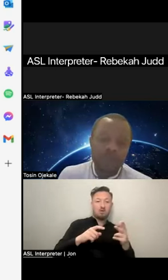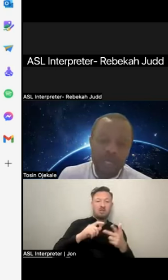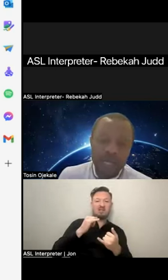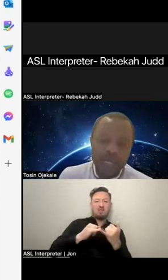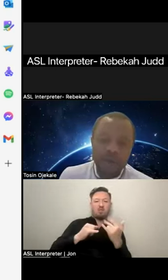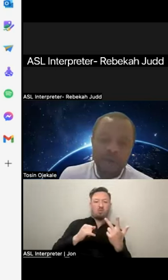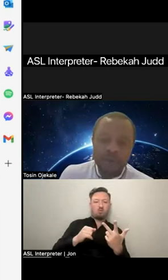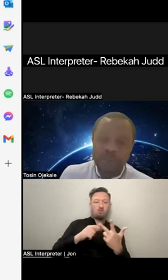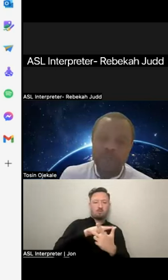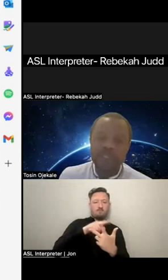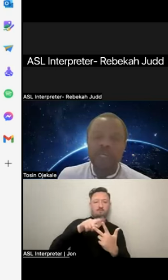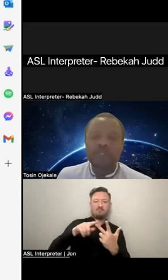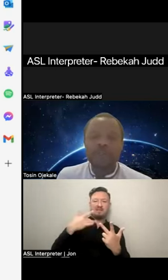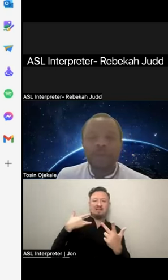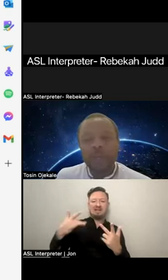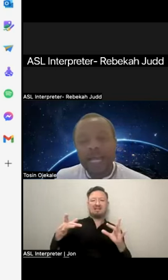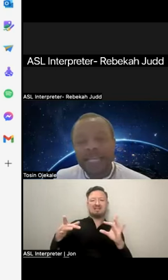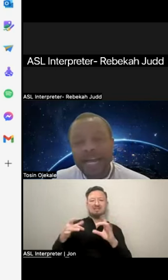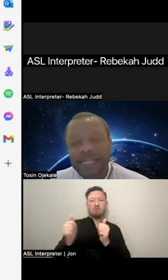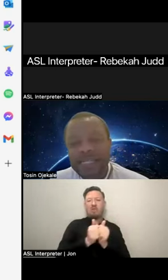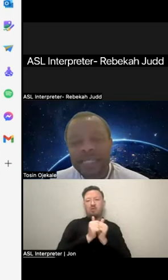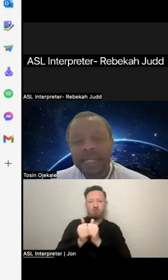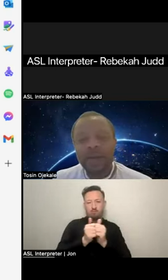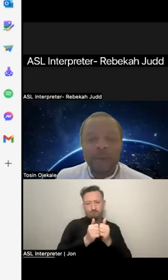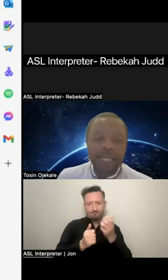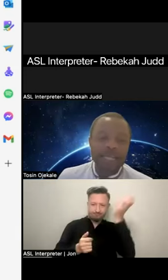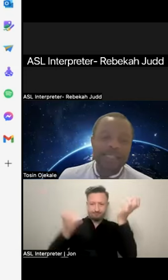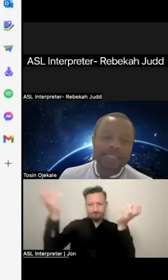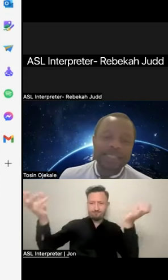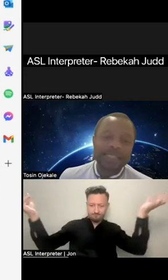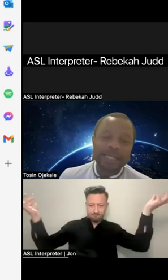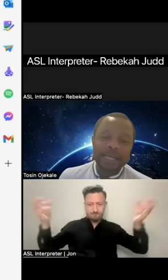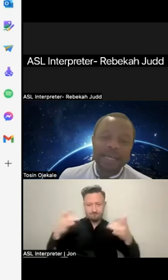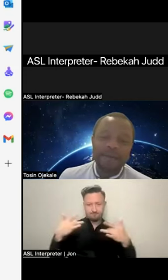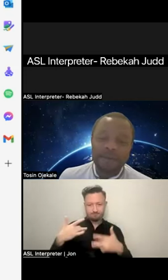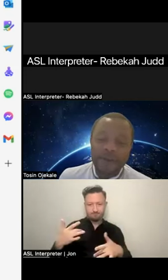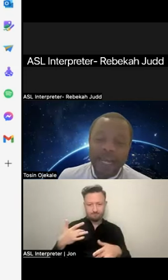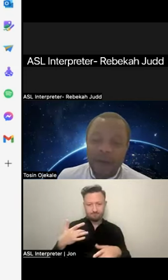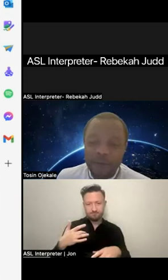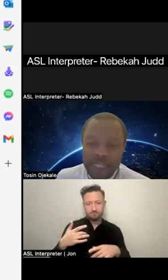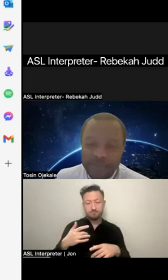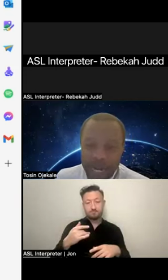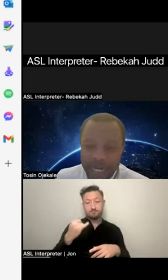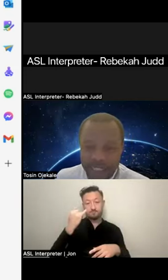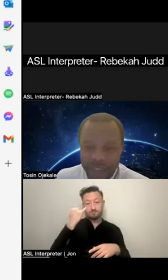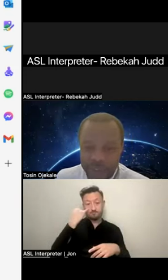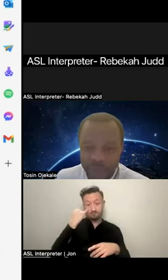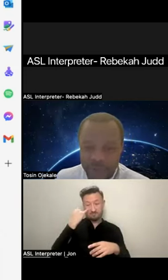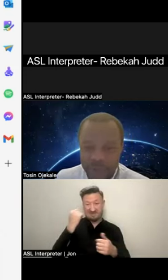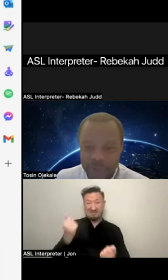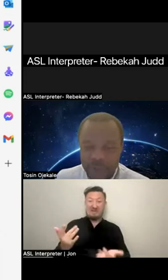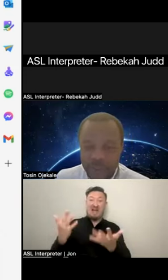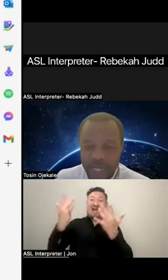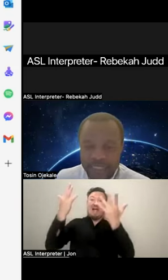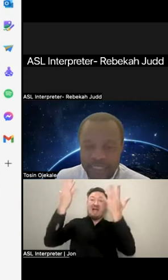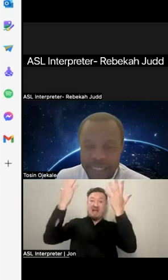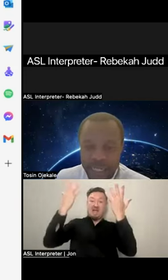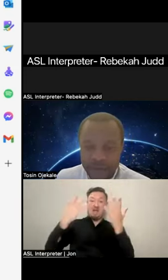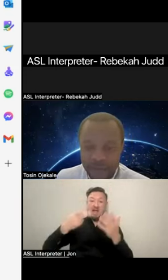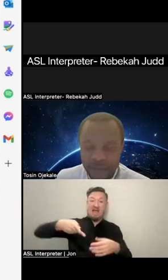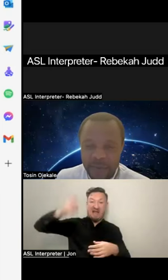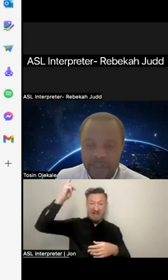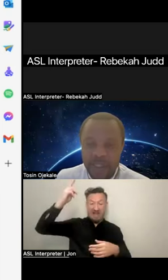it with any of those ones. So the whole idea is when there is a fire of this magnitude at